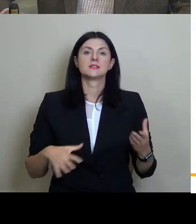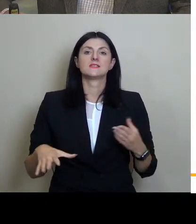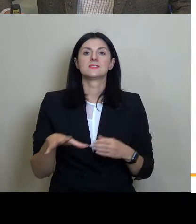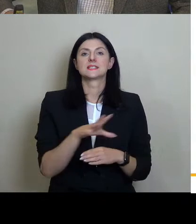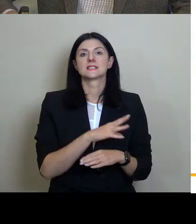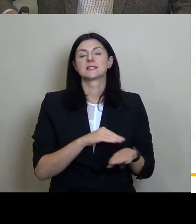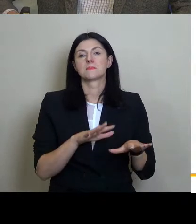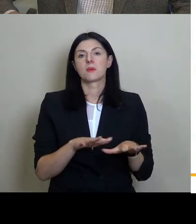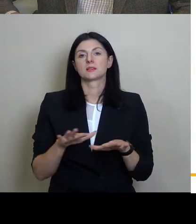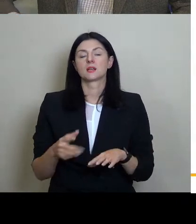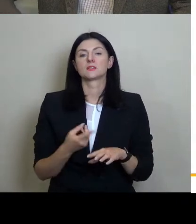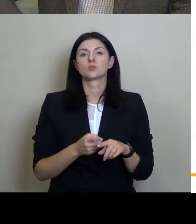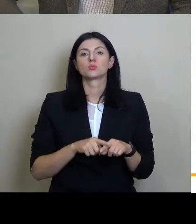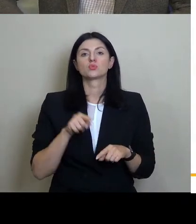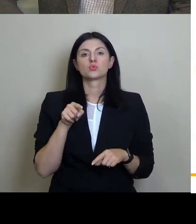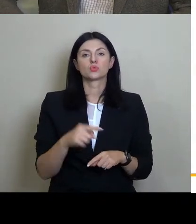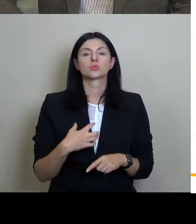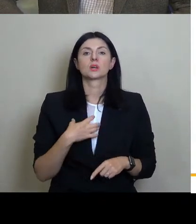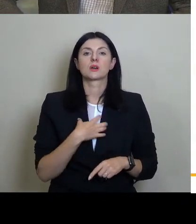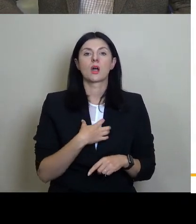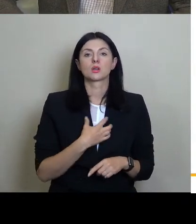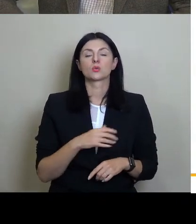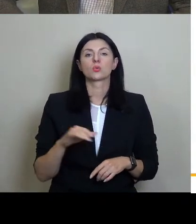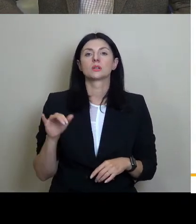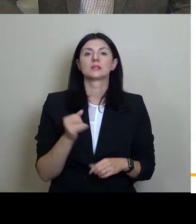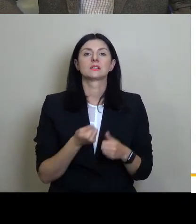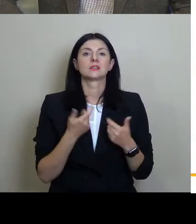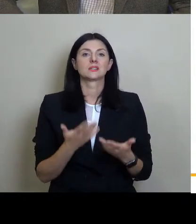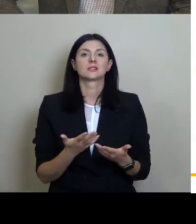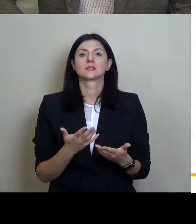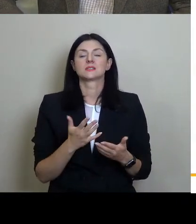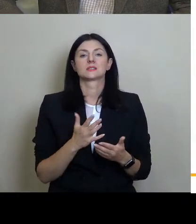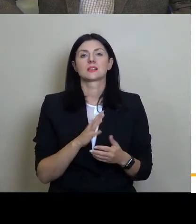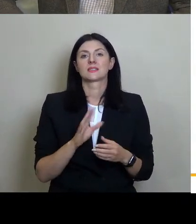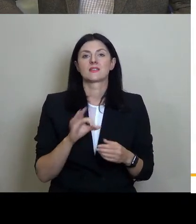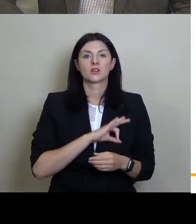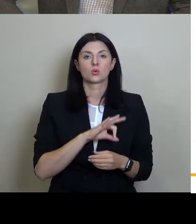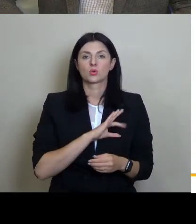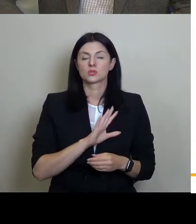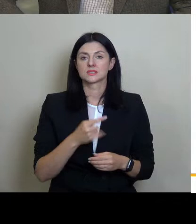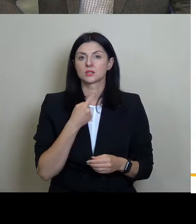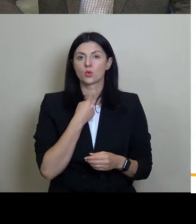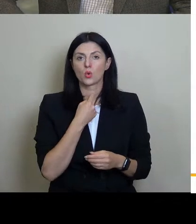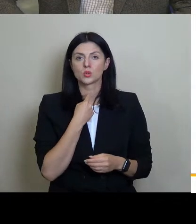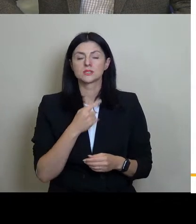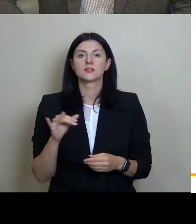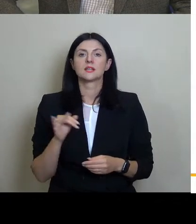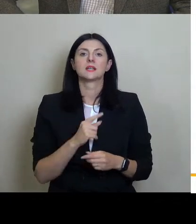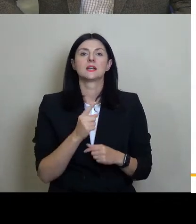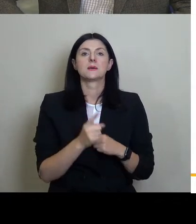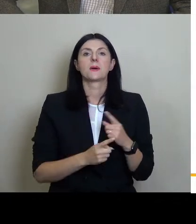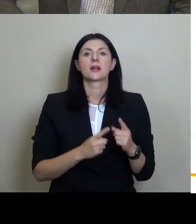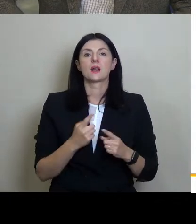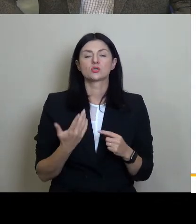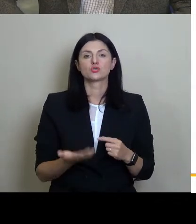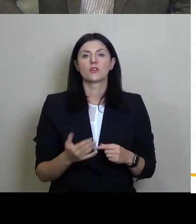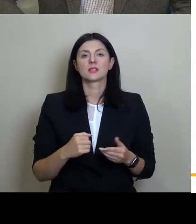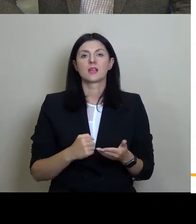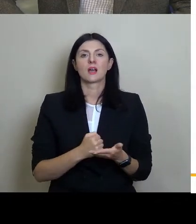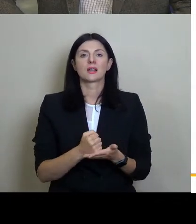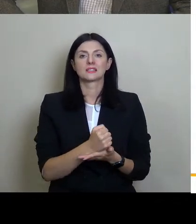a reallocation of all the mandates, because the number of votes which have not been used matter, and